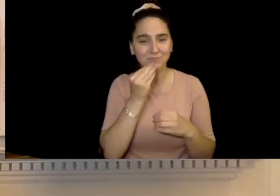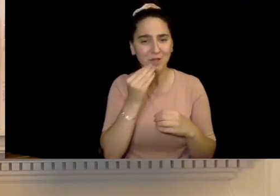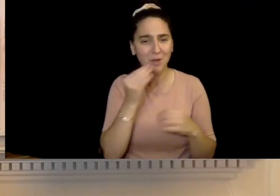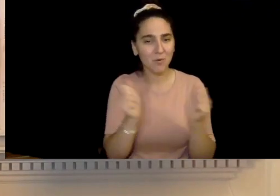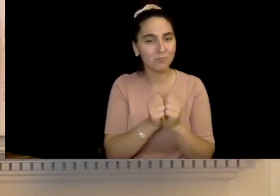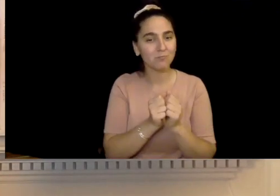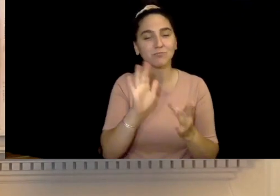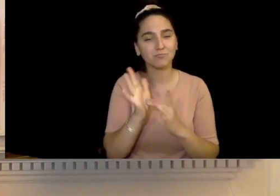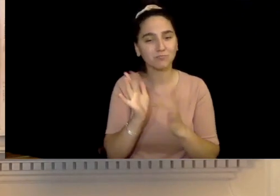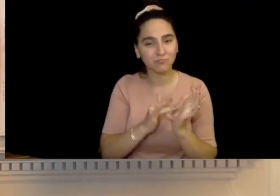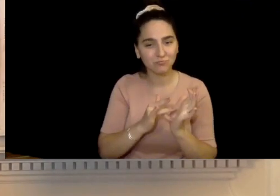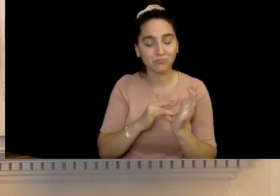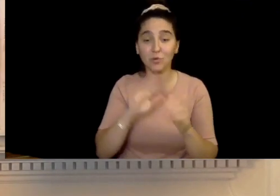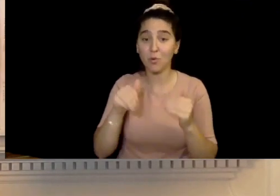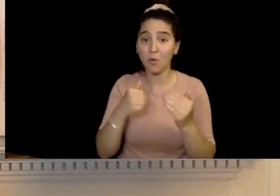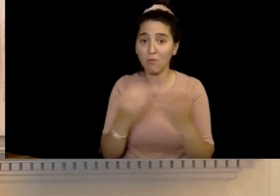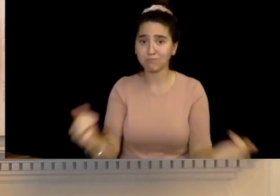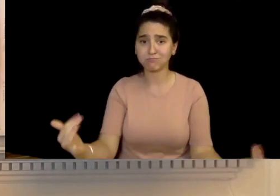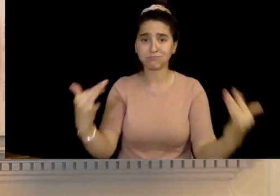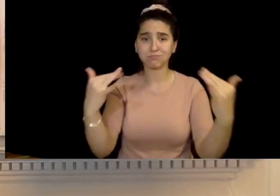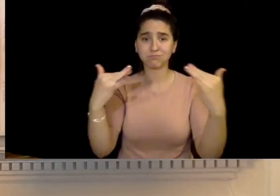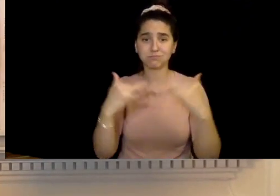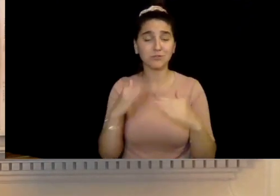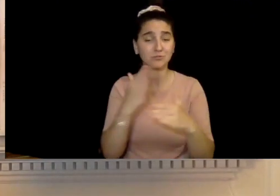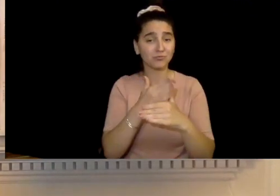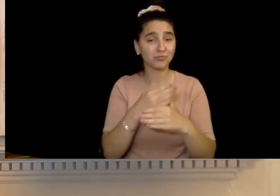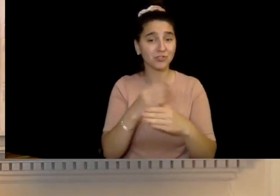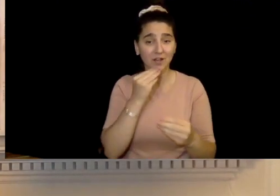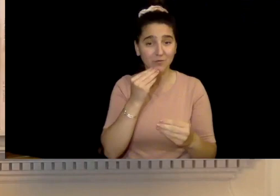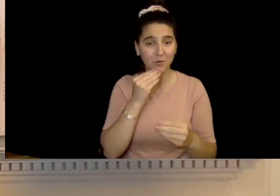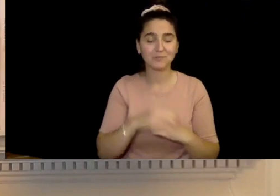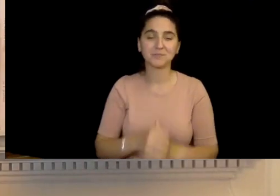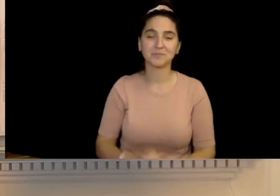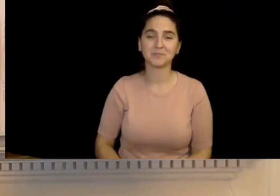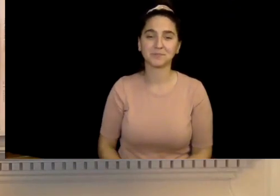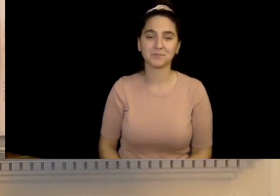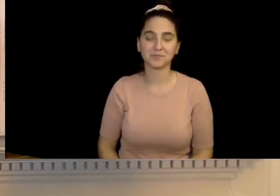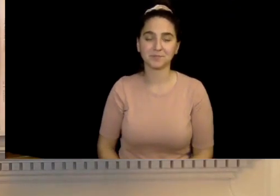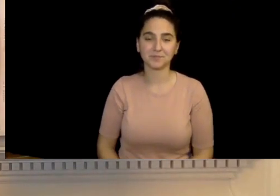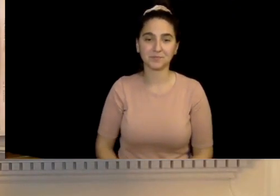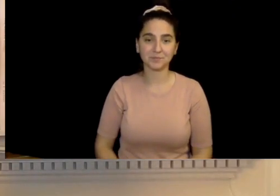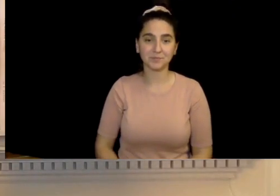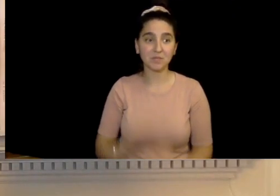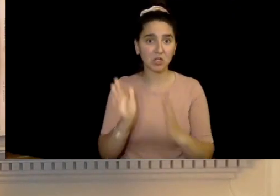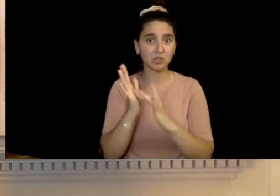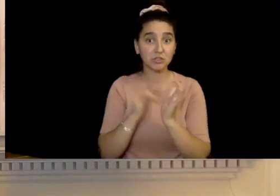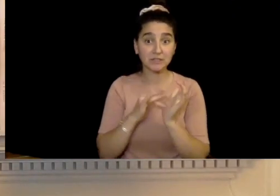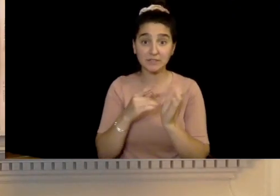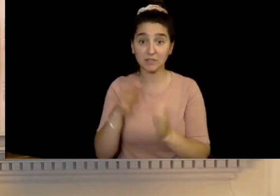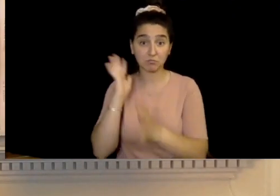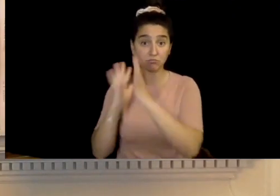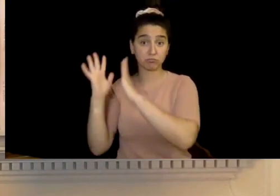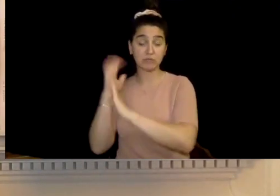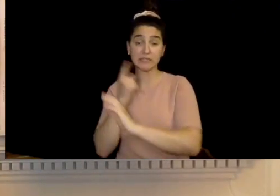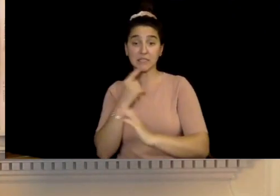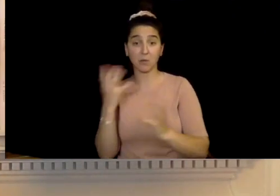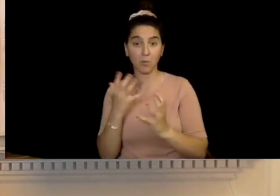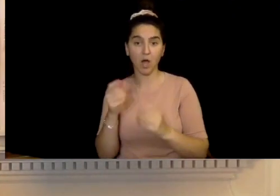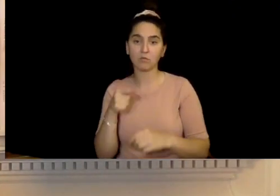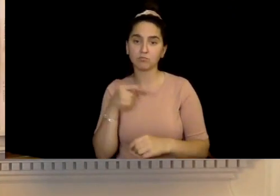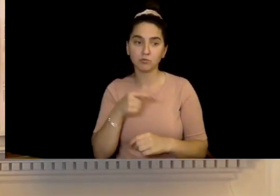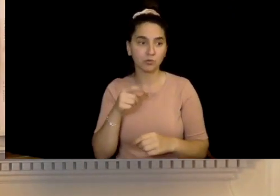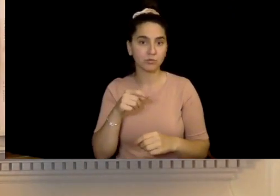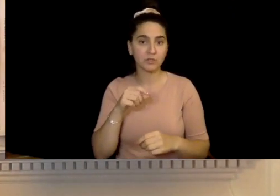will come together and share in this meal. When Jesus shared this with his disciples, he told them to do this and remember.